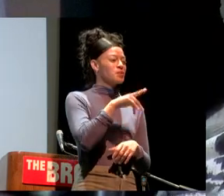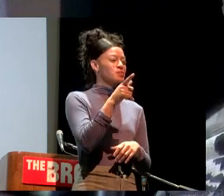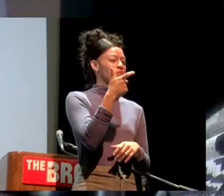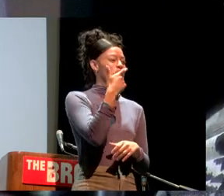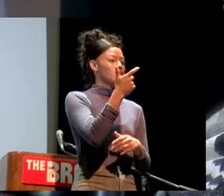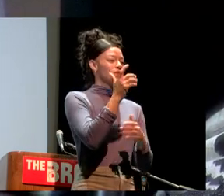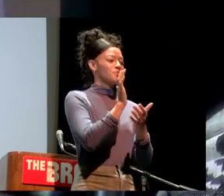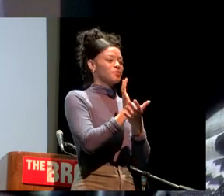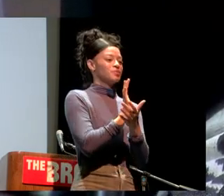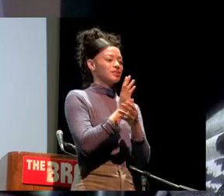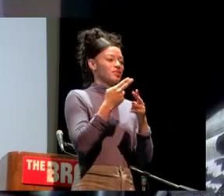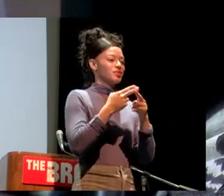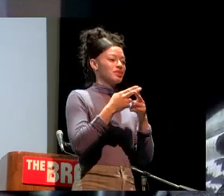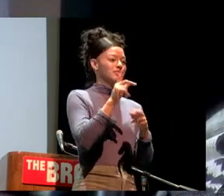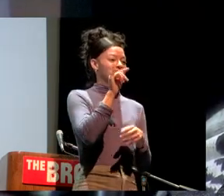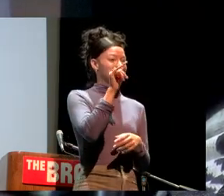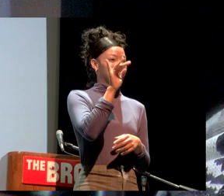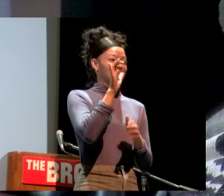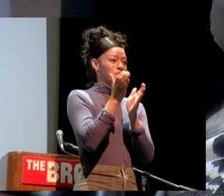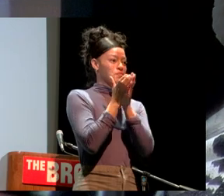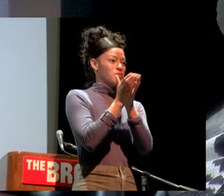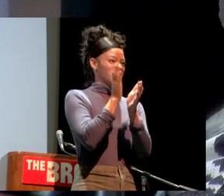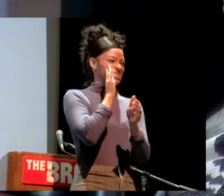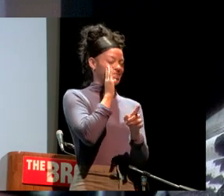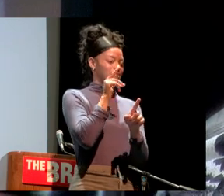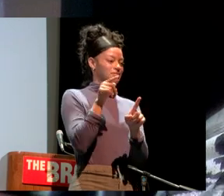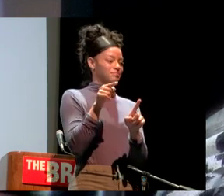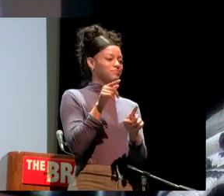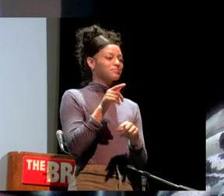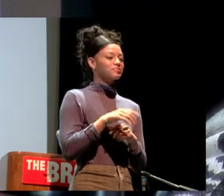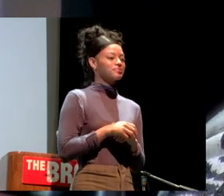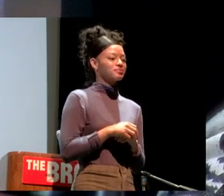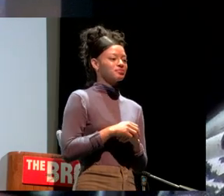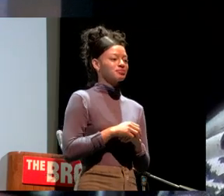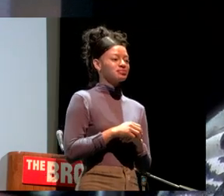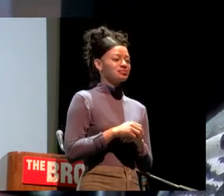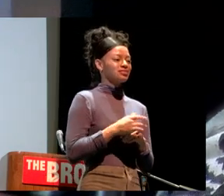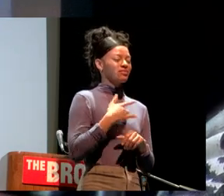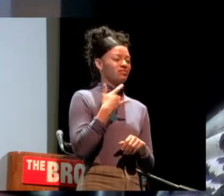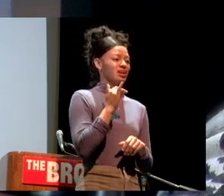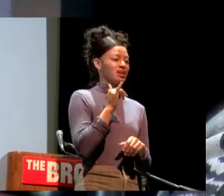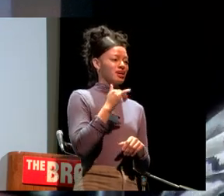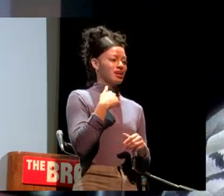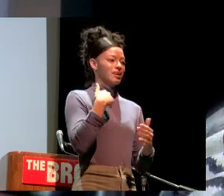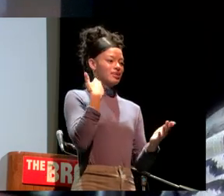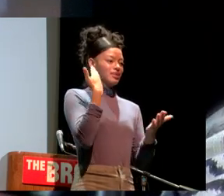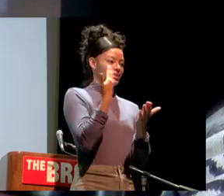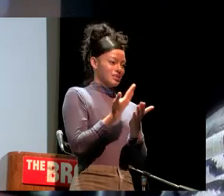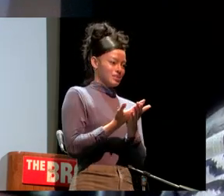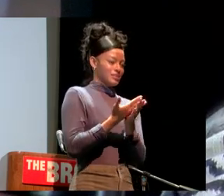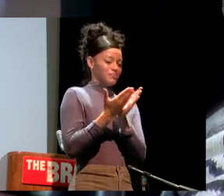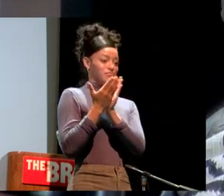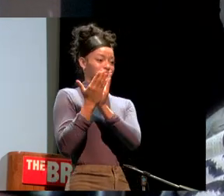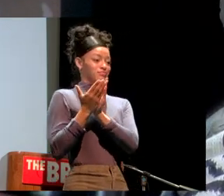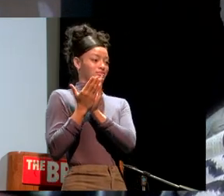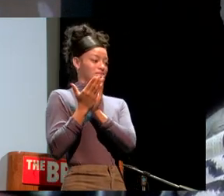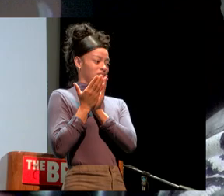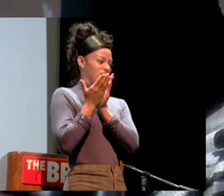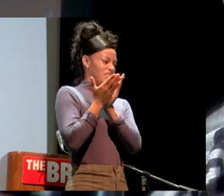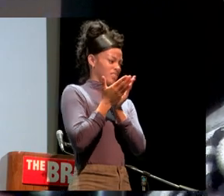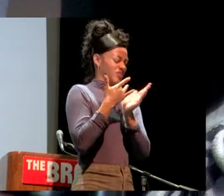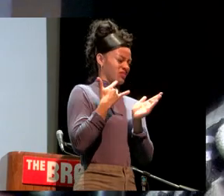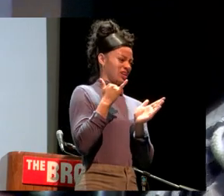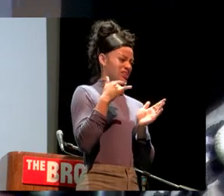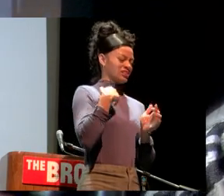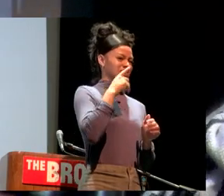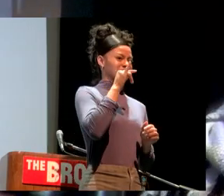Titanic, you know, people. Like, you know, oh, I came to the frontier, right? Came back to frontier. So that moment was, you